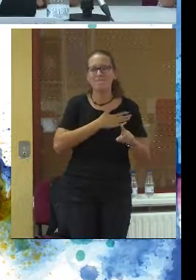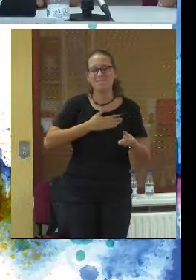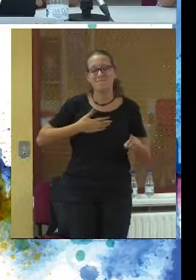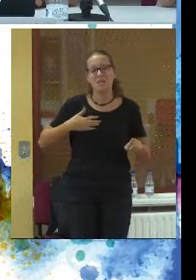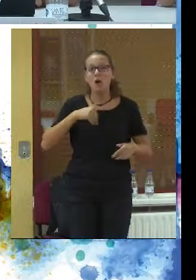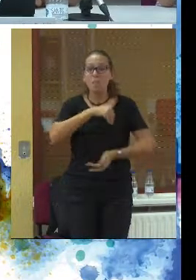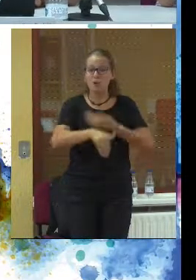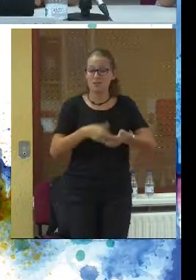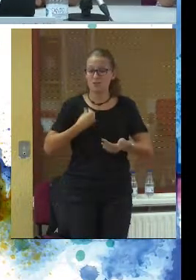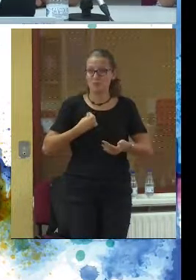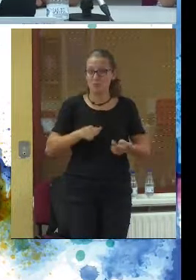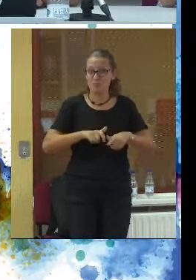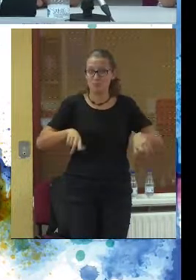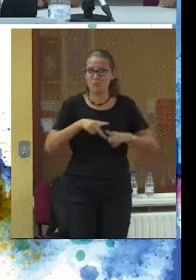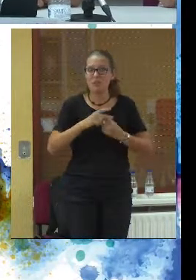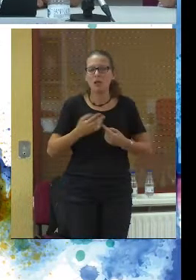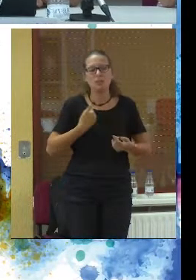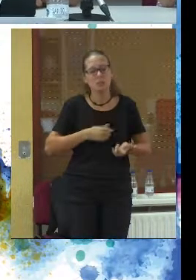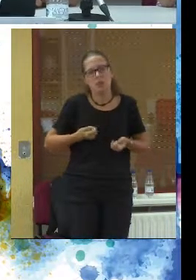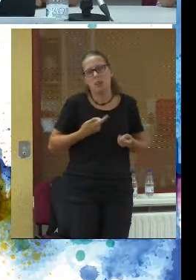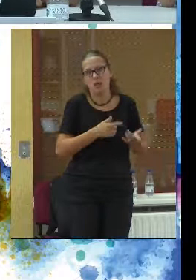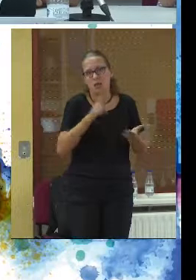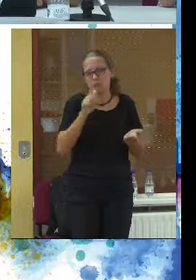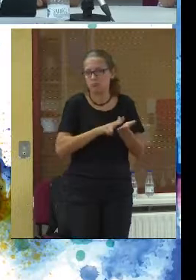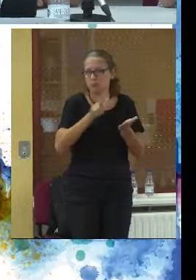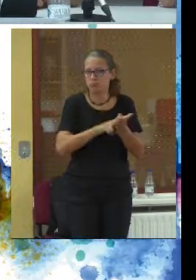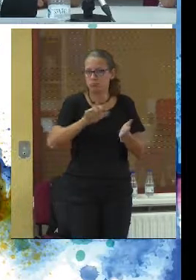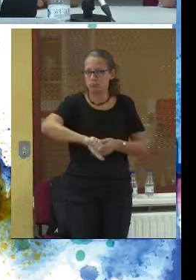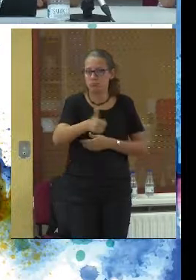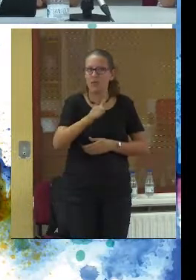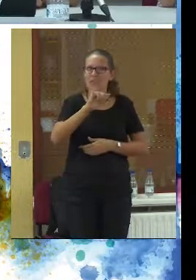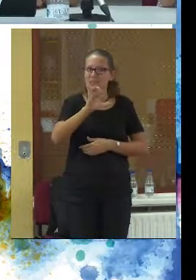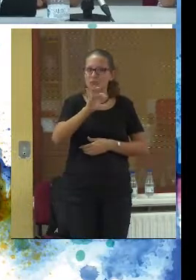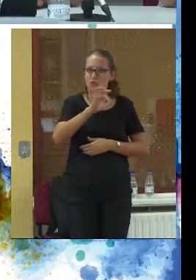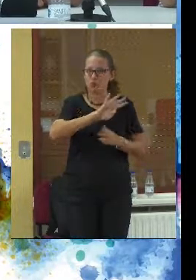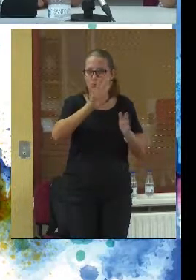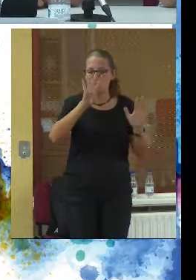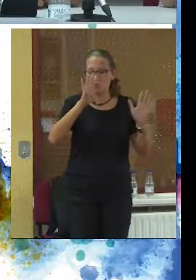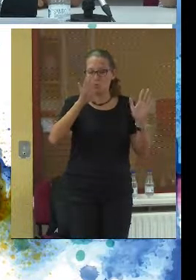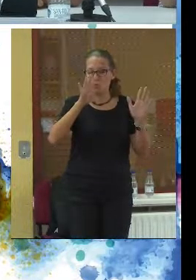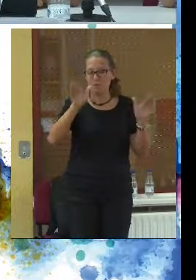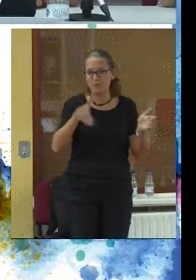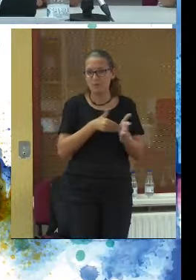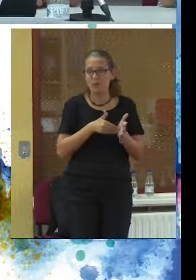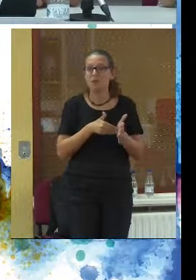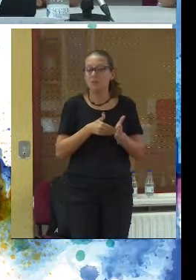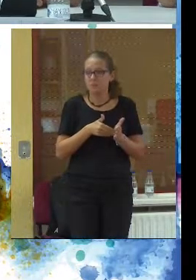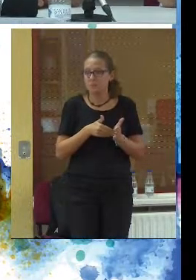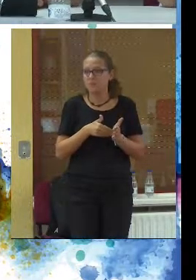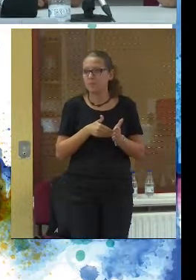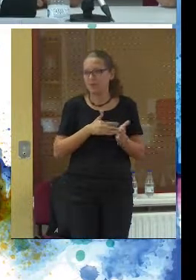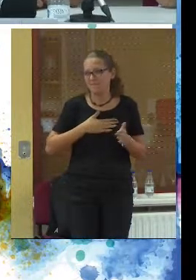to have this process fully certified with a 9001 standard, ISO